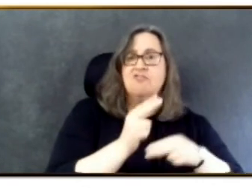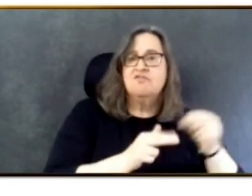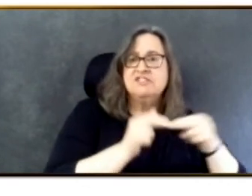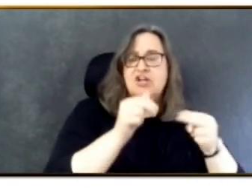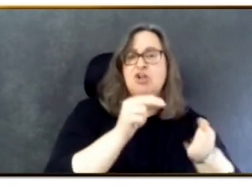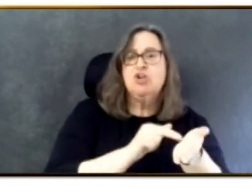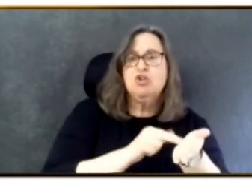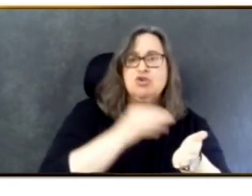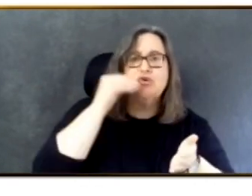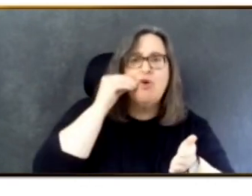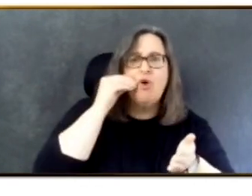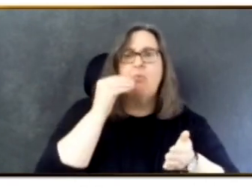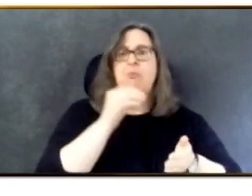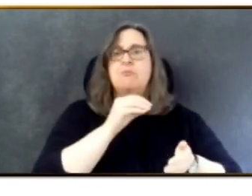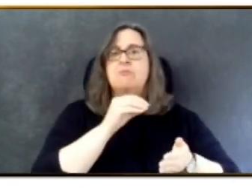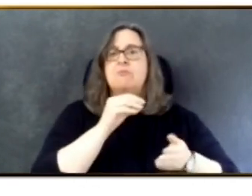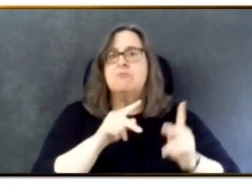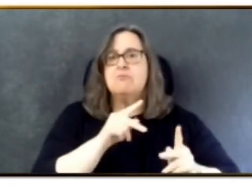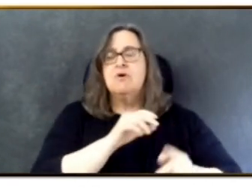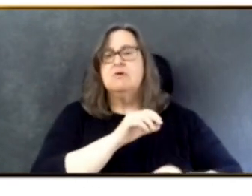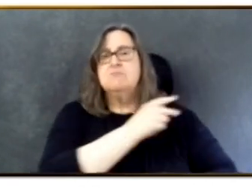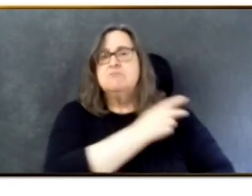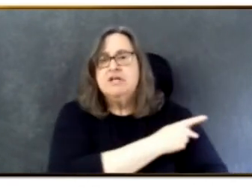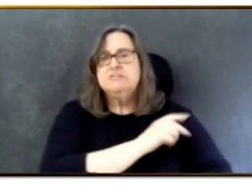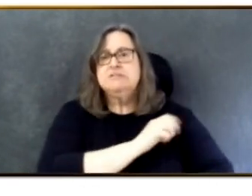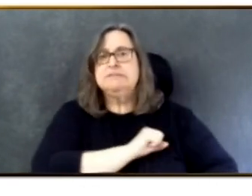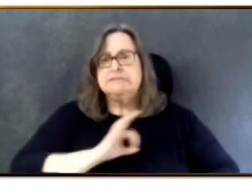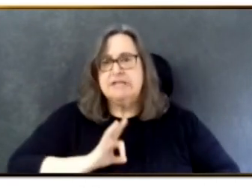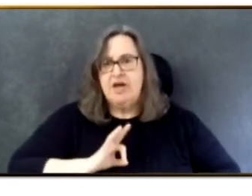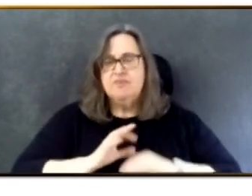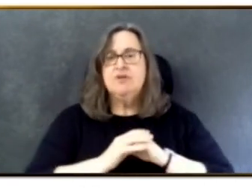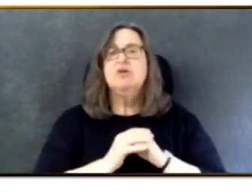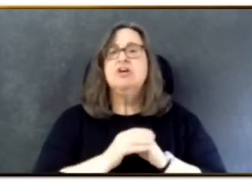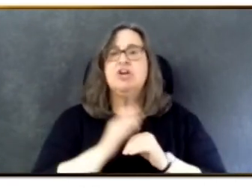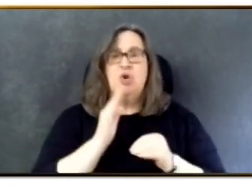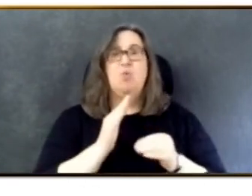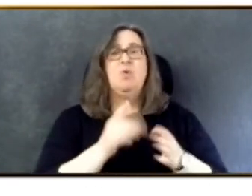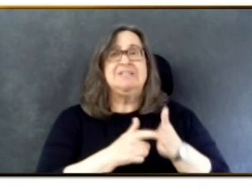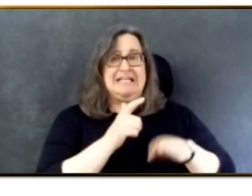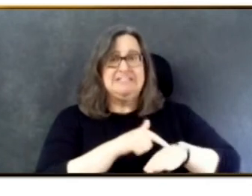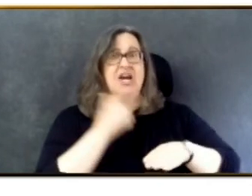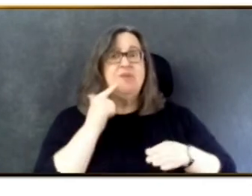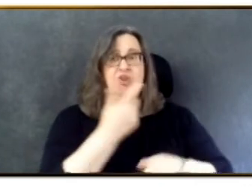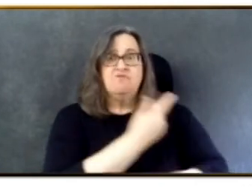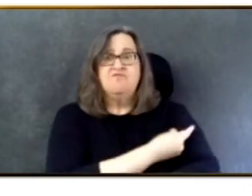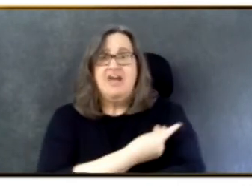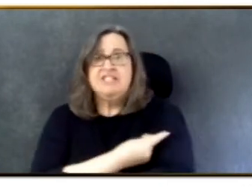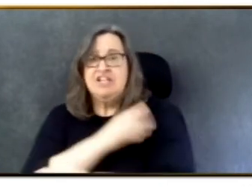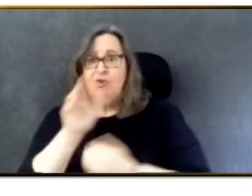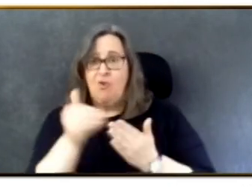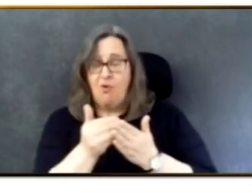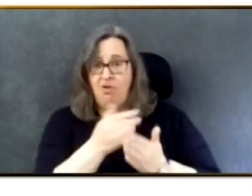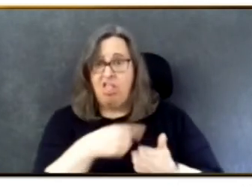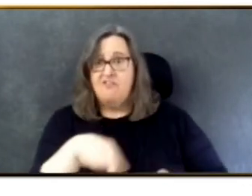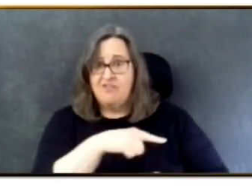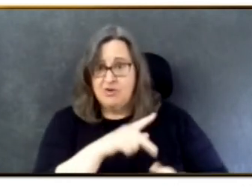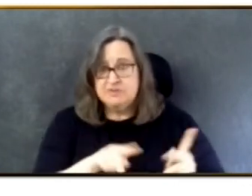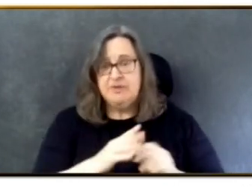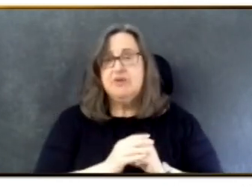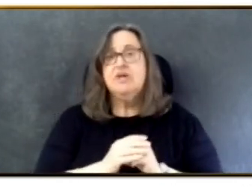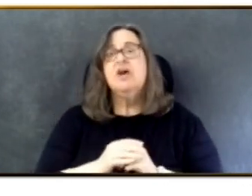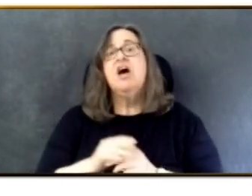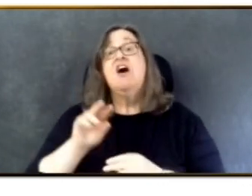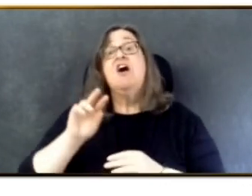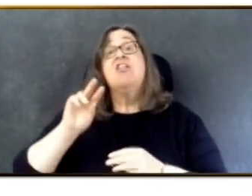take some time before those vaccinations are completed. The new recommendations from ACIP offer suggestions for the